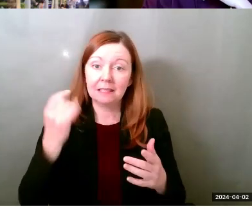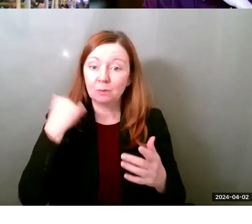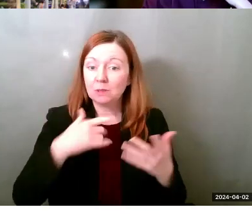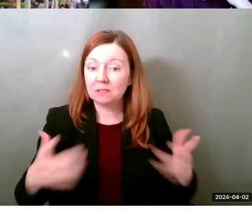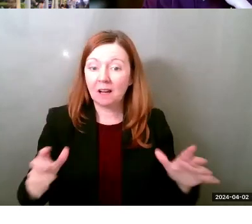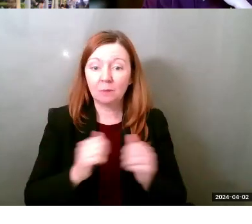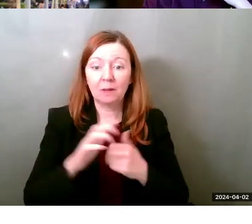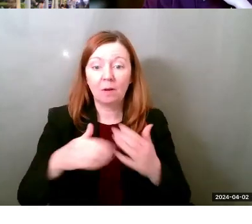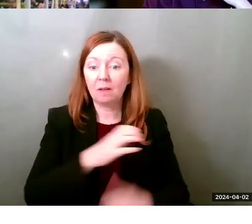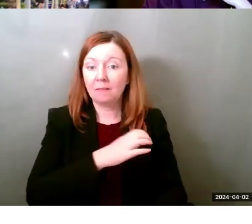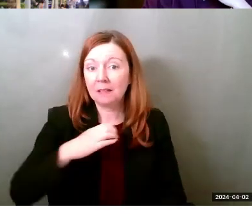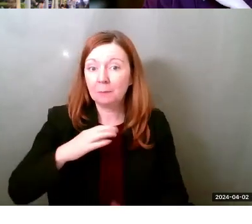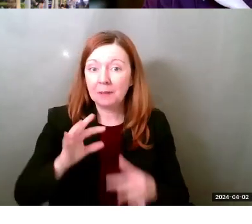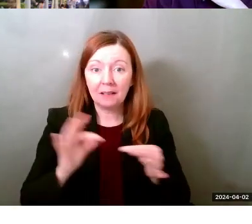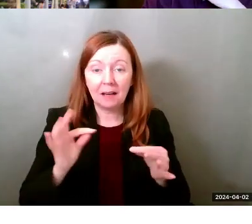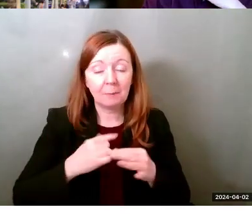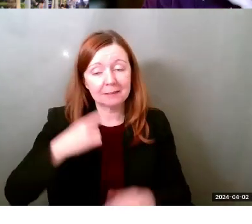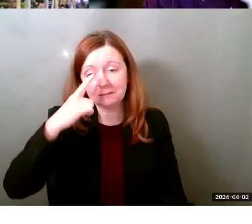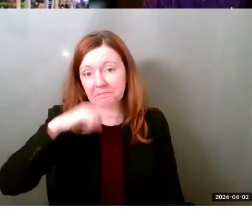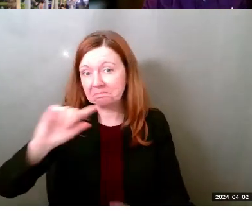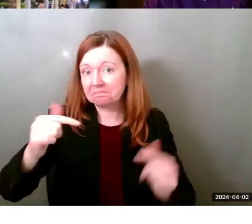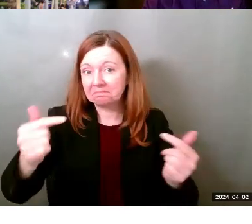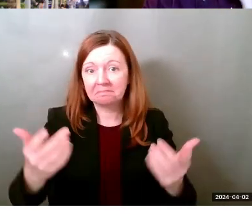mind. Okay.